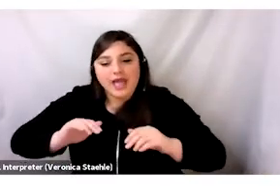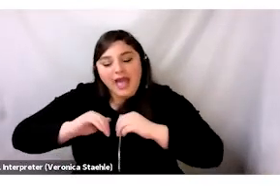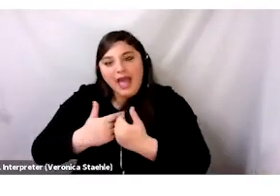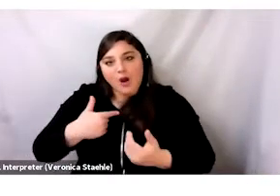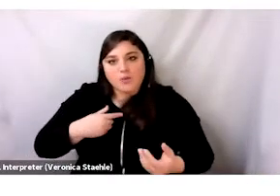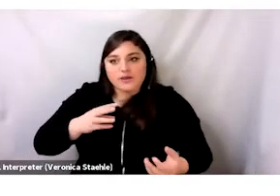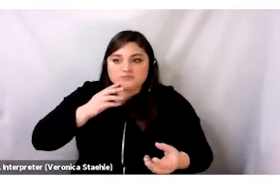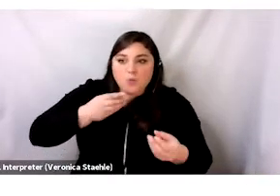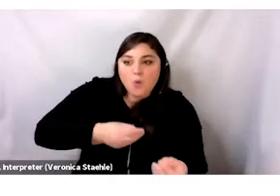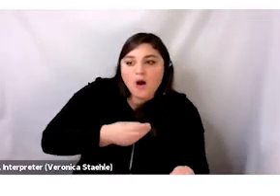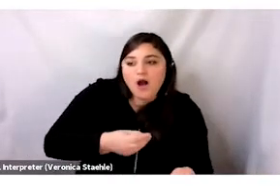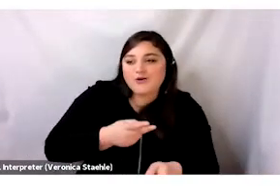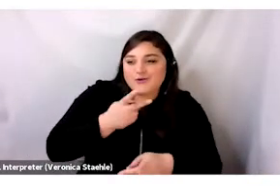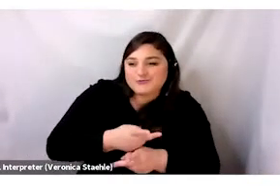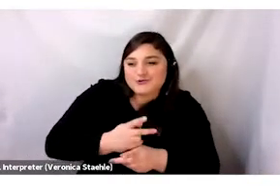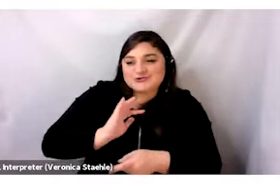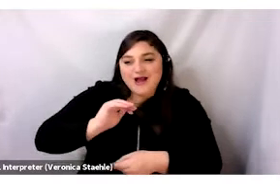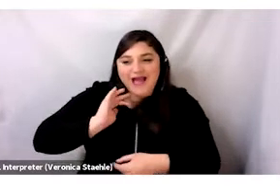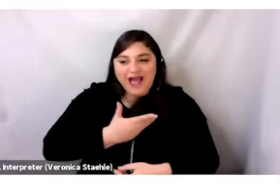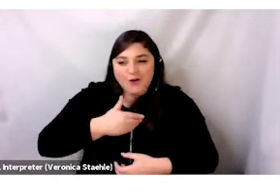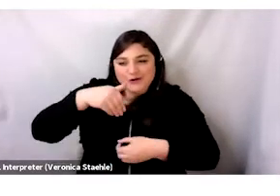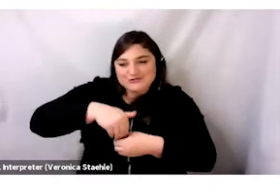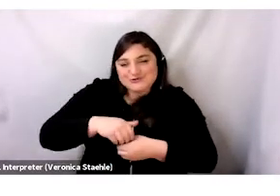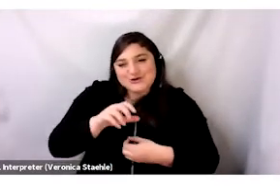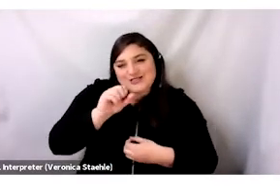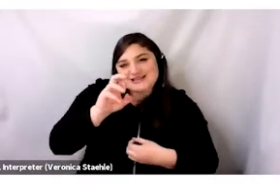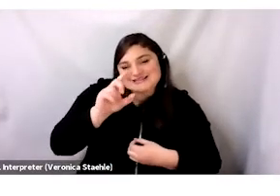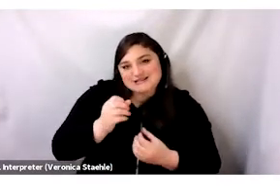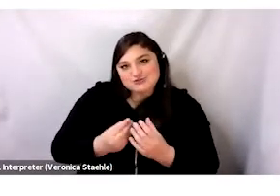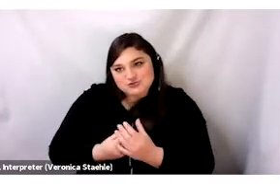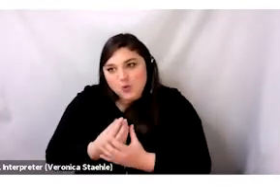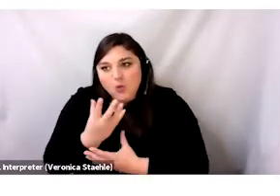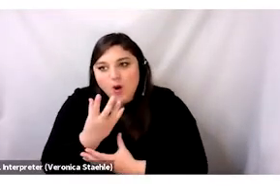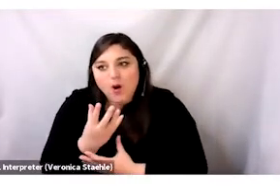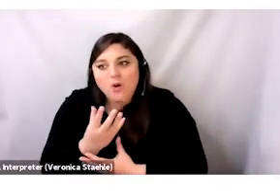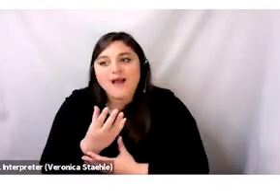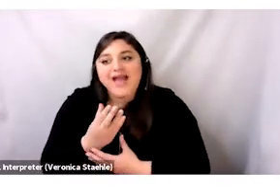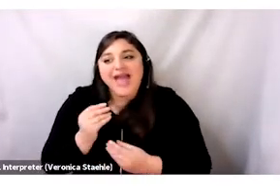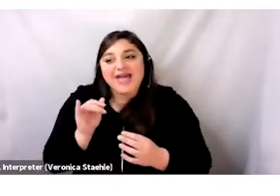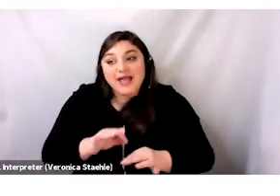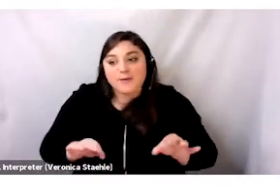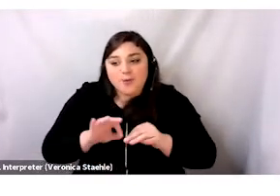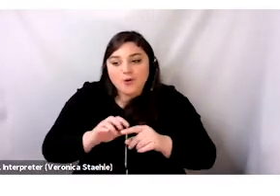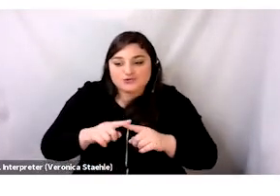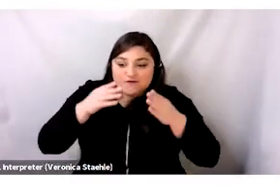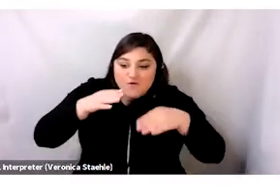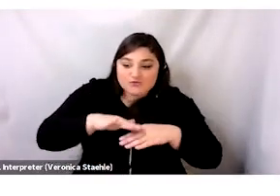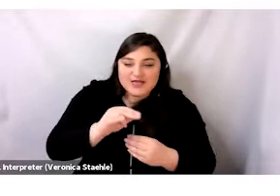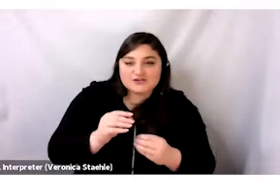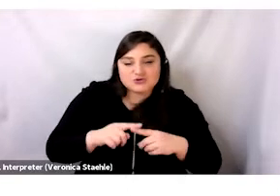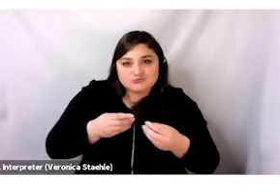seeds is a beautiful way to let inner transformation flourish.